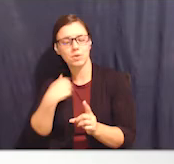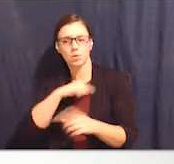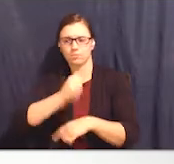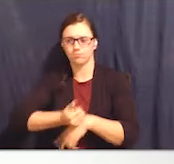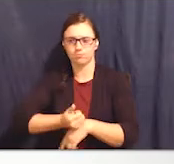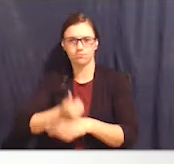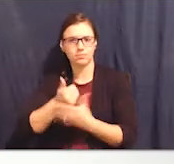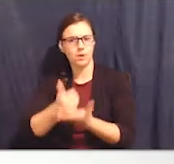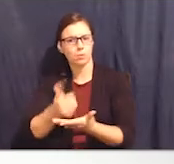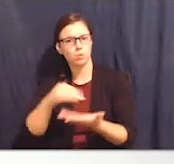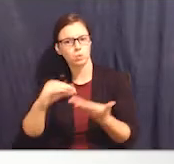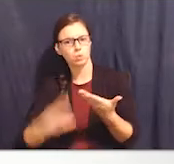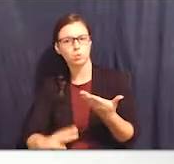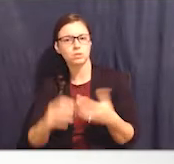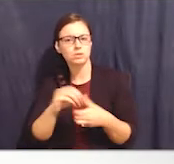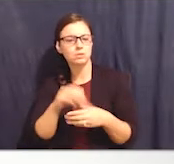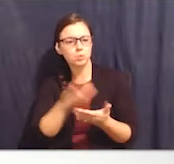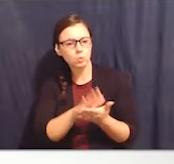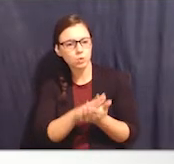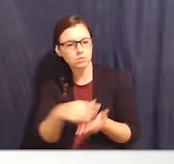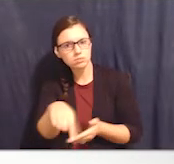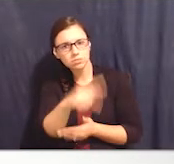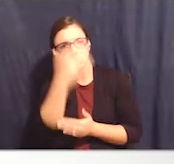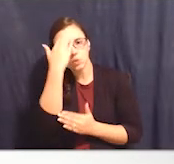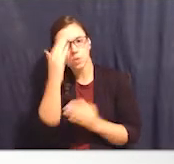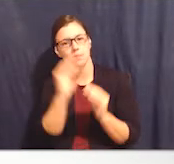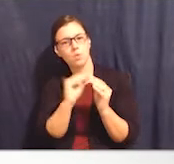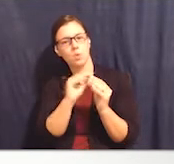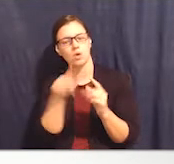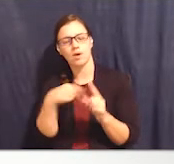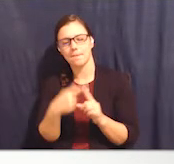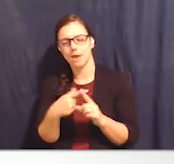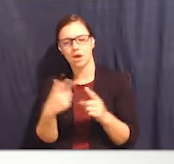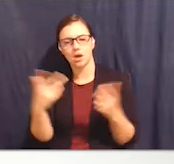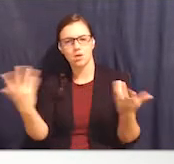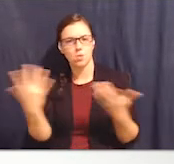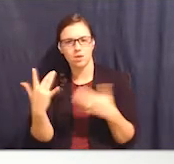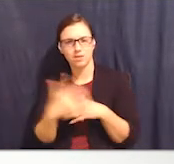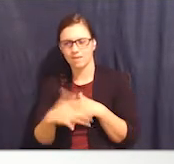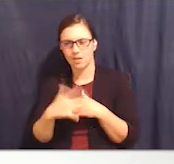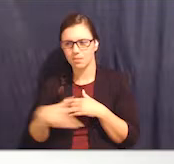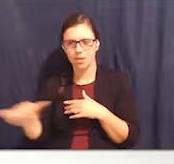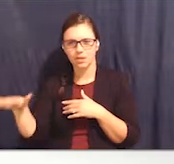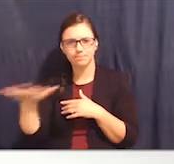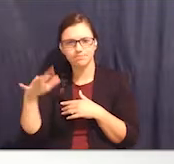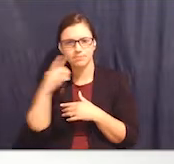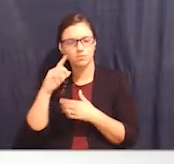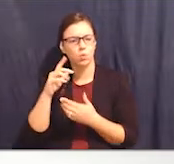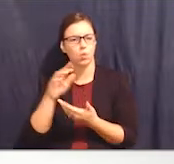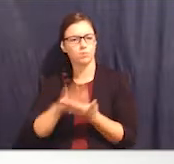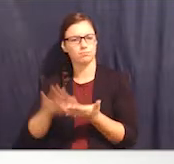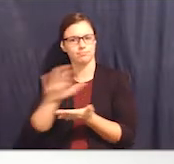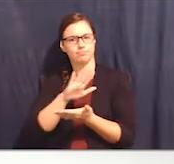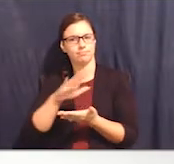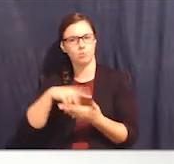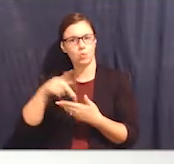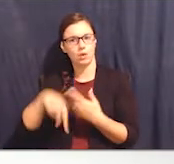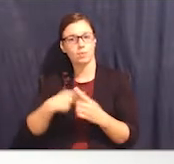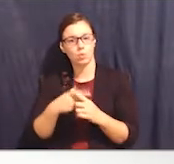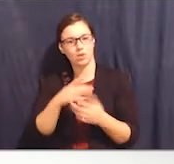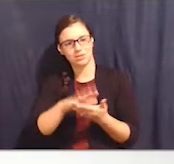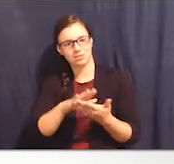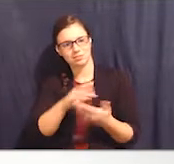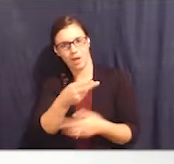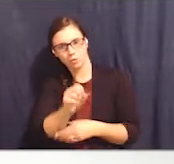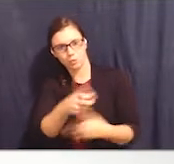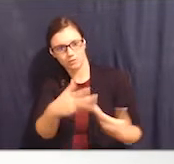major areas. I'm a special ed teacher, a high school special ed teacher, so I'm going to give you that strategy. Hold up those four fingers so you can remember